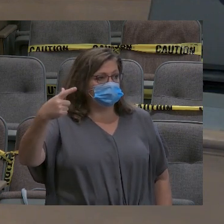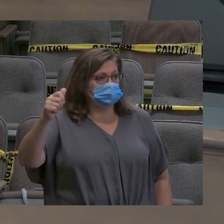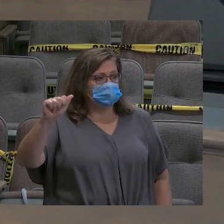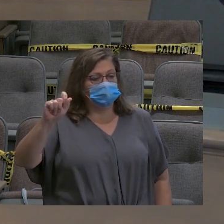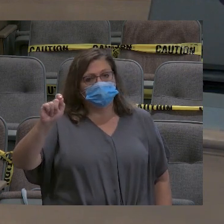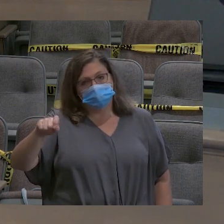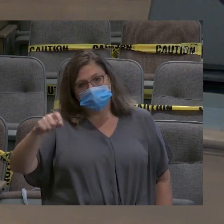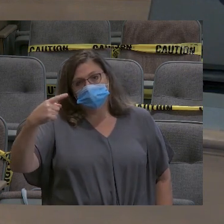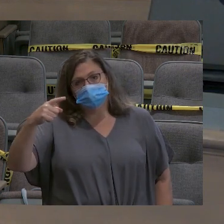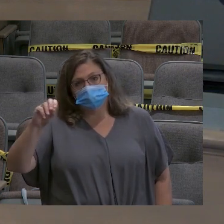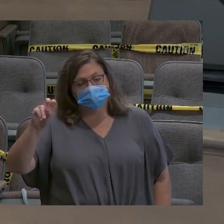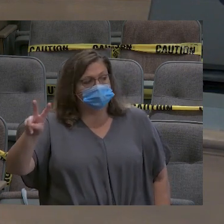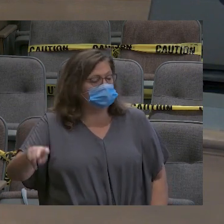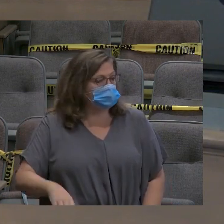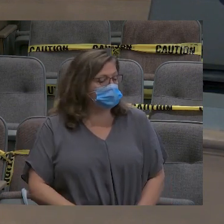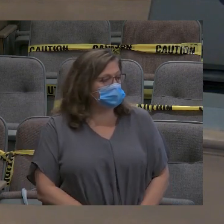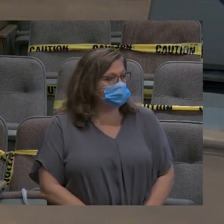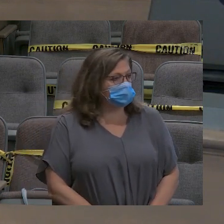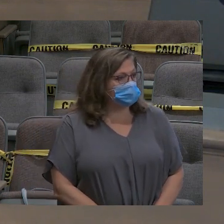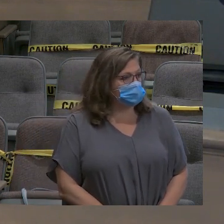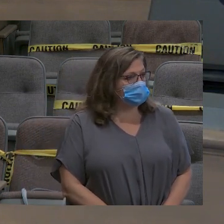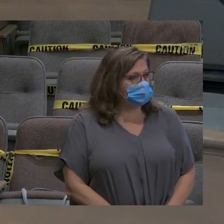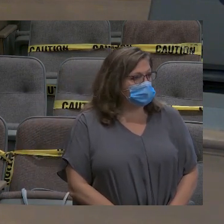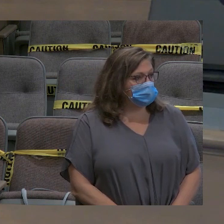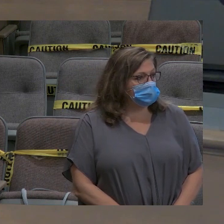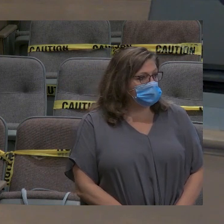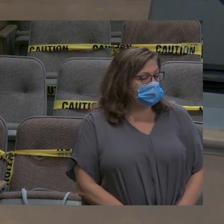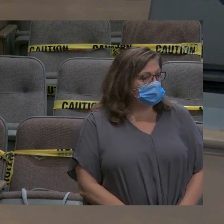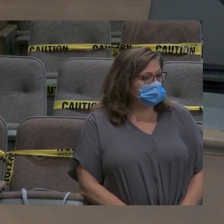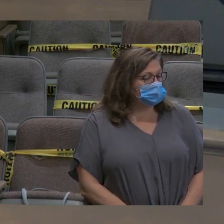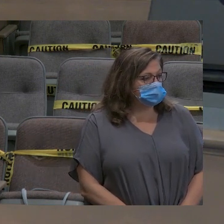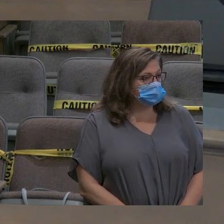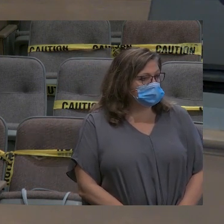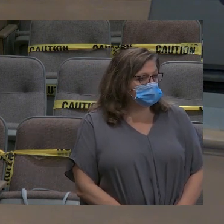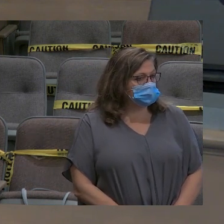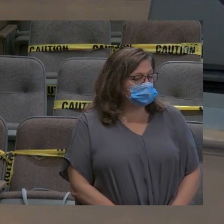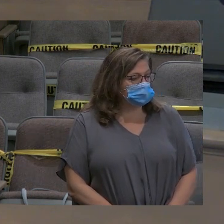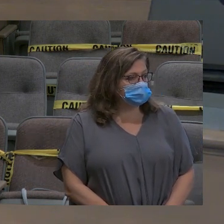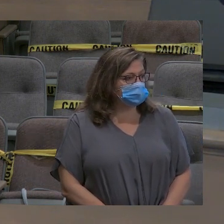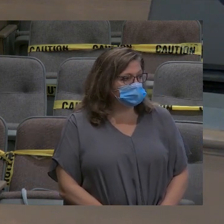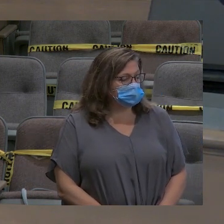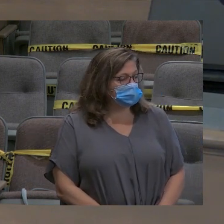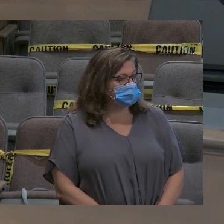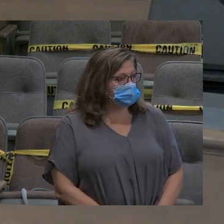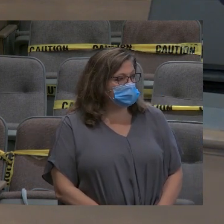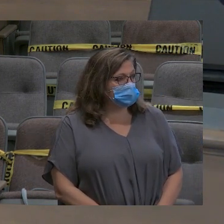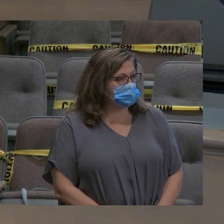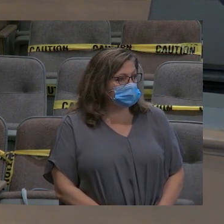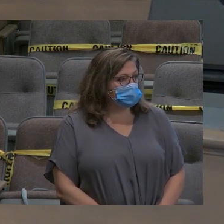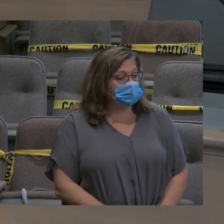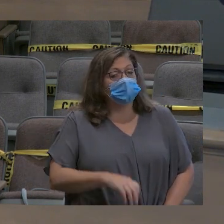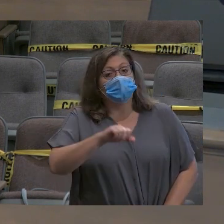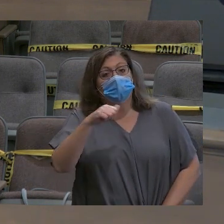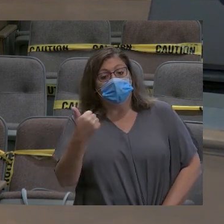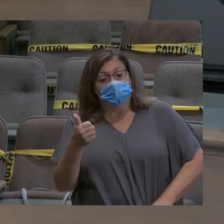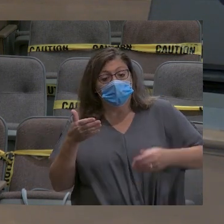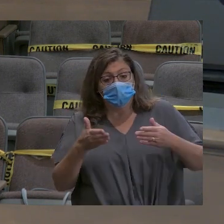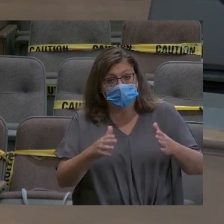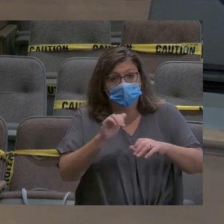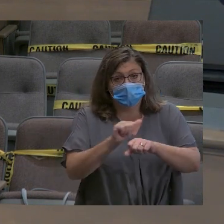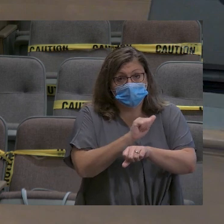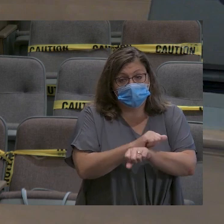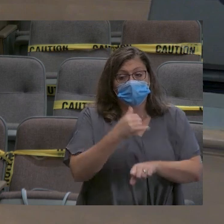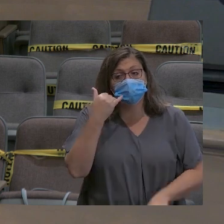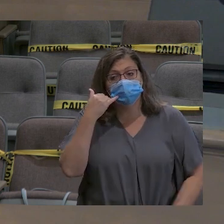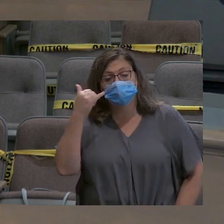www.covid19.dph.ga.gov. It's easy to do. An alternative is to call to make an appointment. And again, for Colquitt County, you will have to